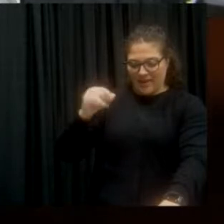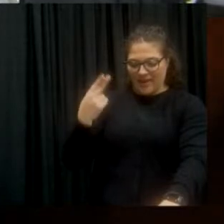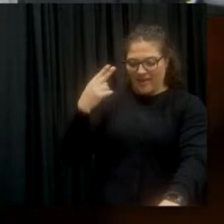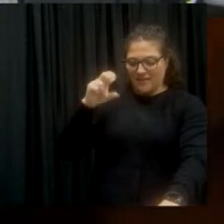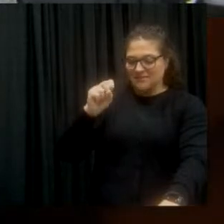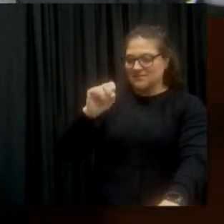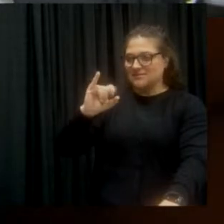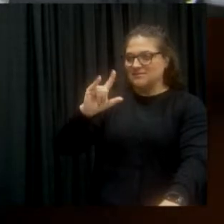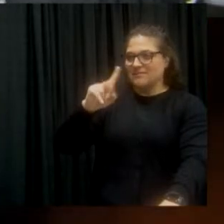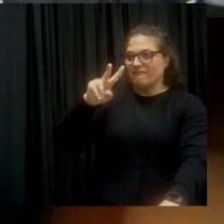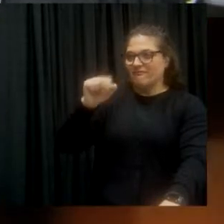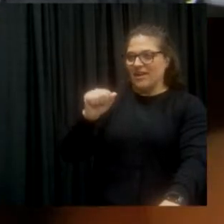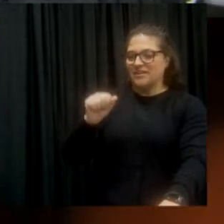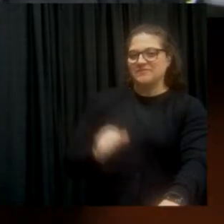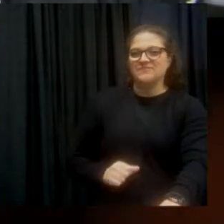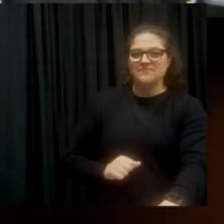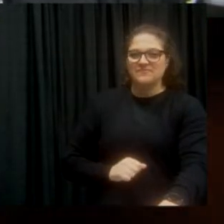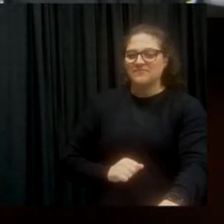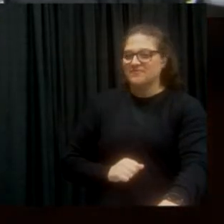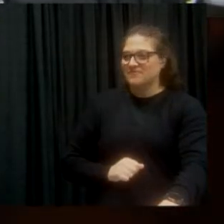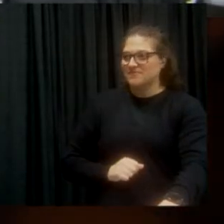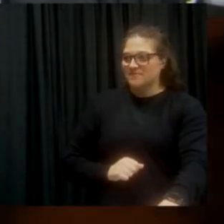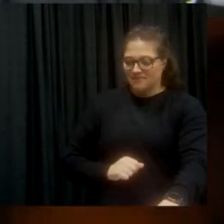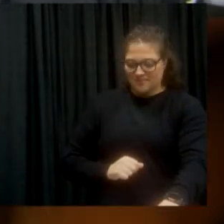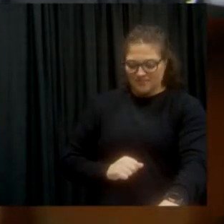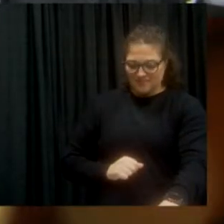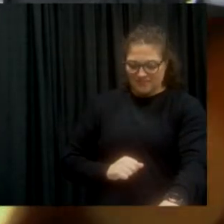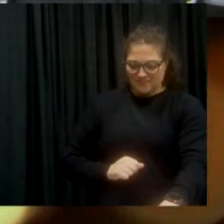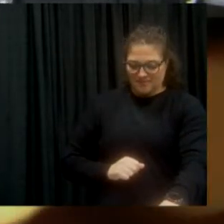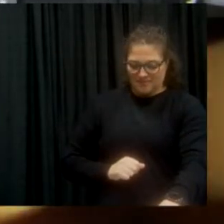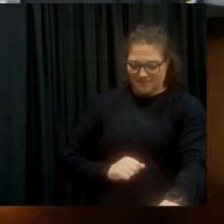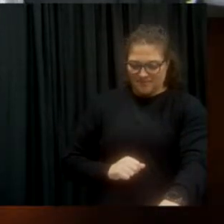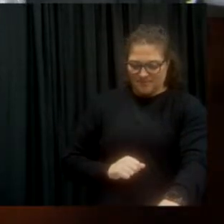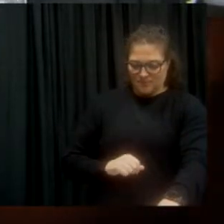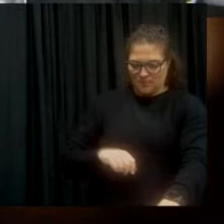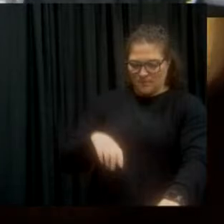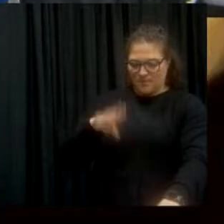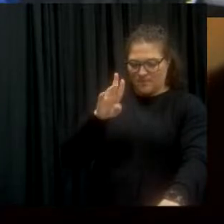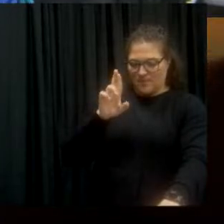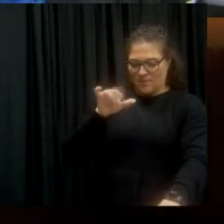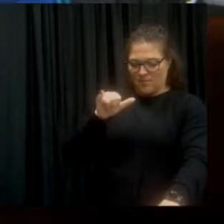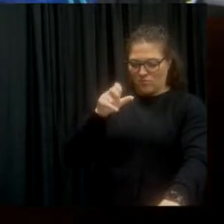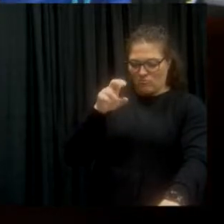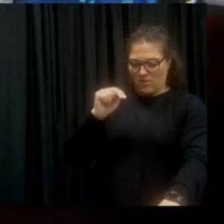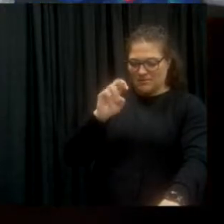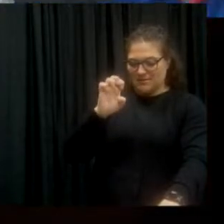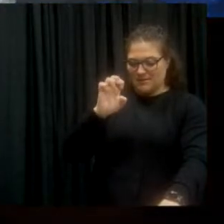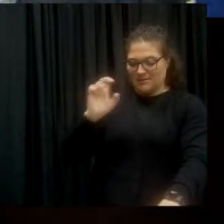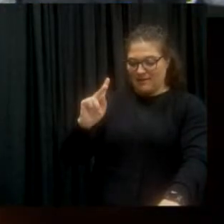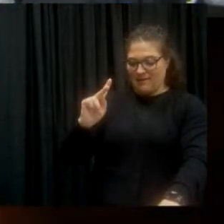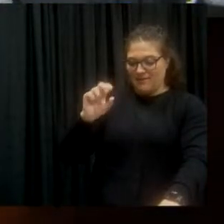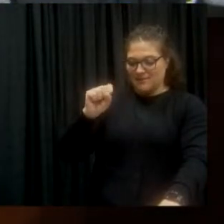Silva. Bryson E.K. Simbra. Okay. Bryson E.K. Simbra.